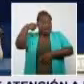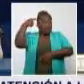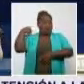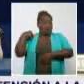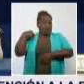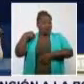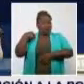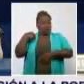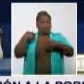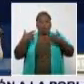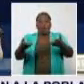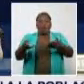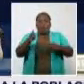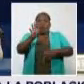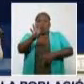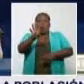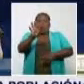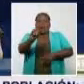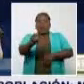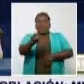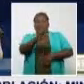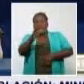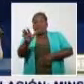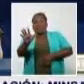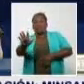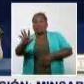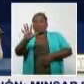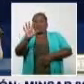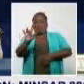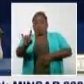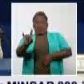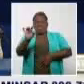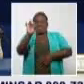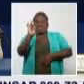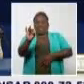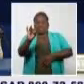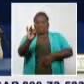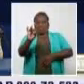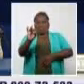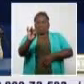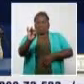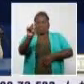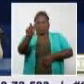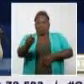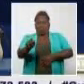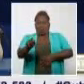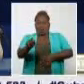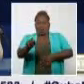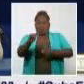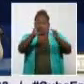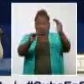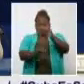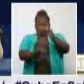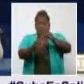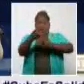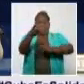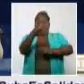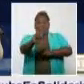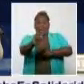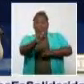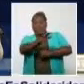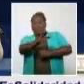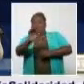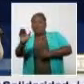The age groups most affected among the 17 new cases are the group from 40 to 59 years of age,